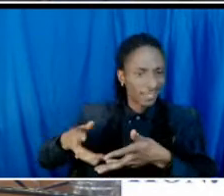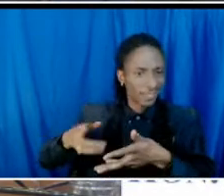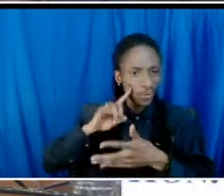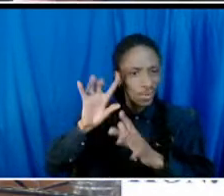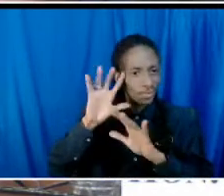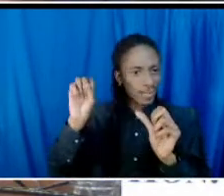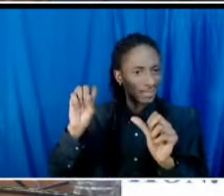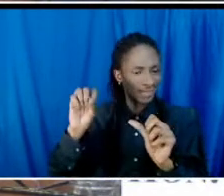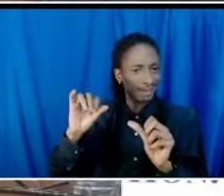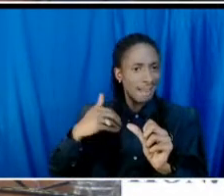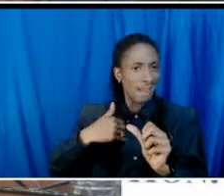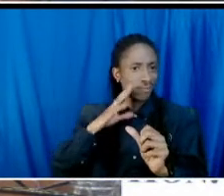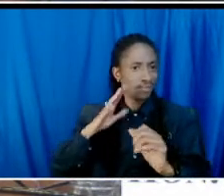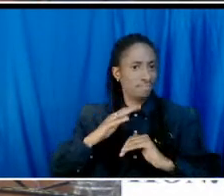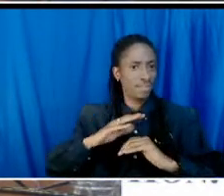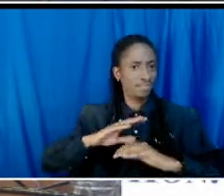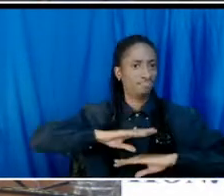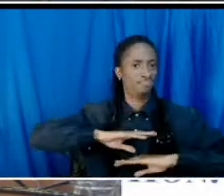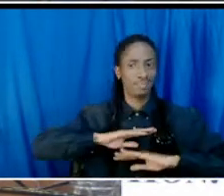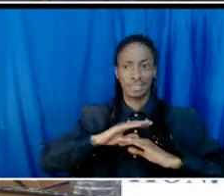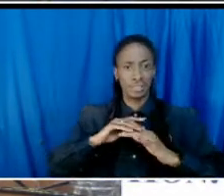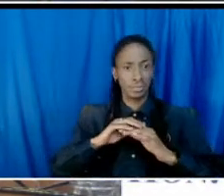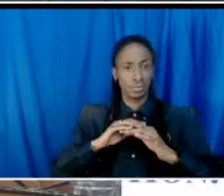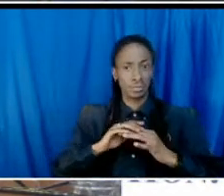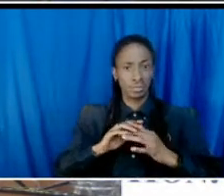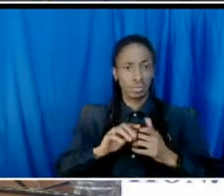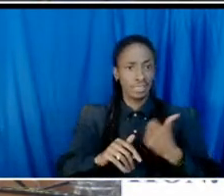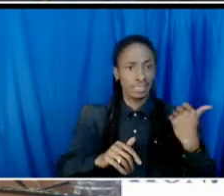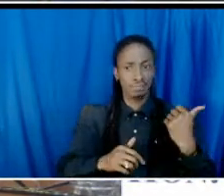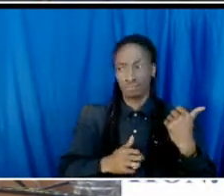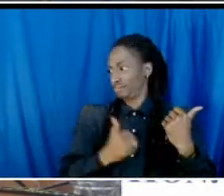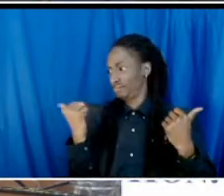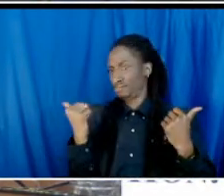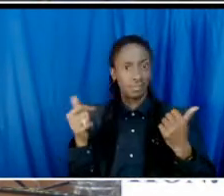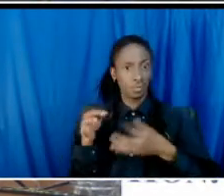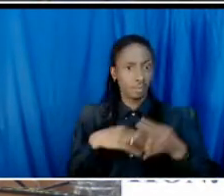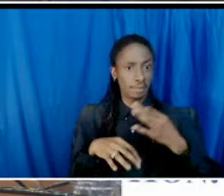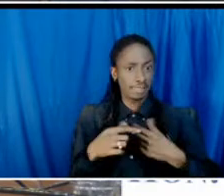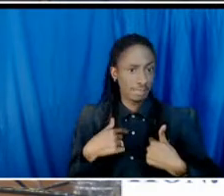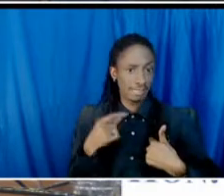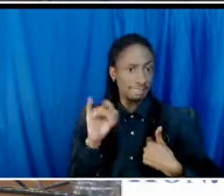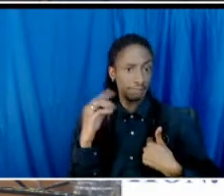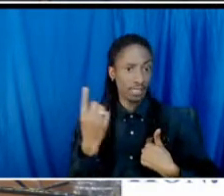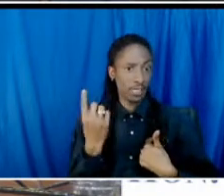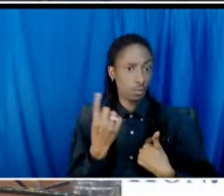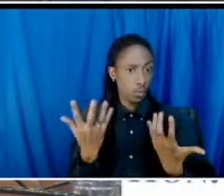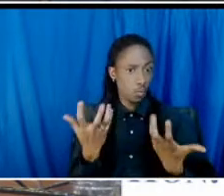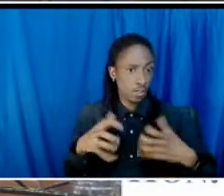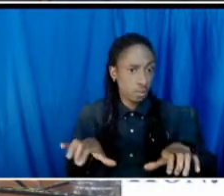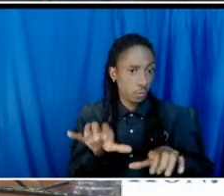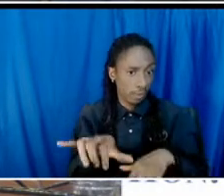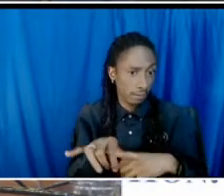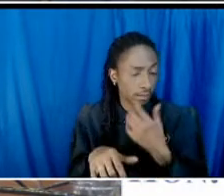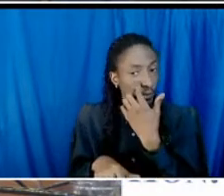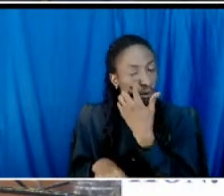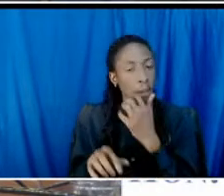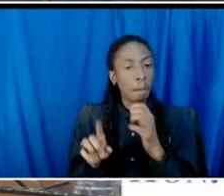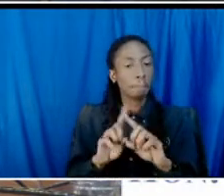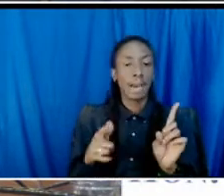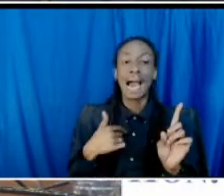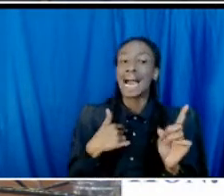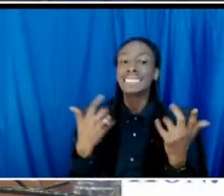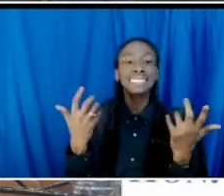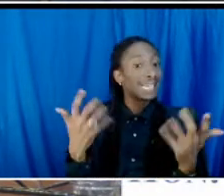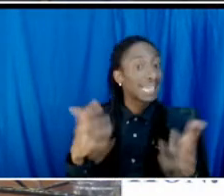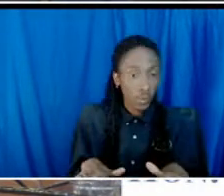perfectly content to have either of the gentlemen on my left or right replace me if anybody wanted to do that. But I did not want